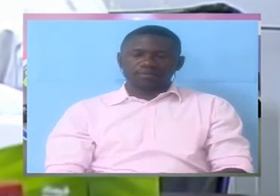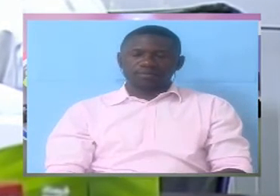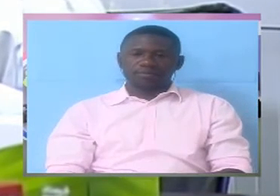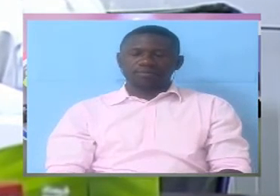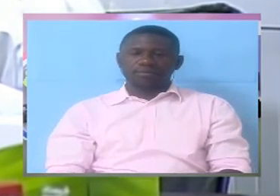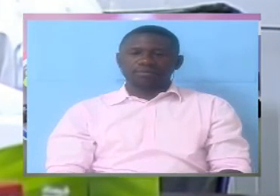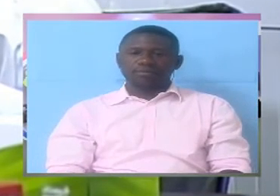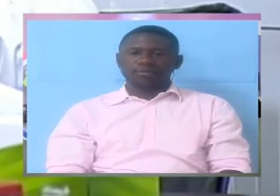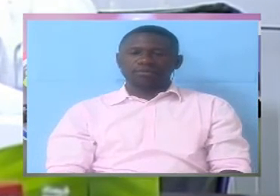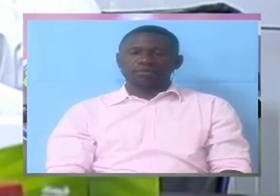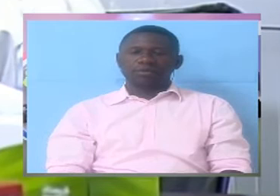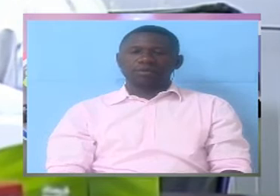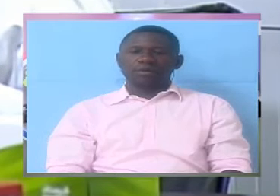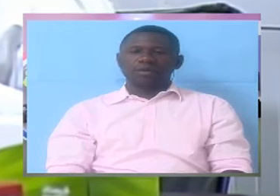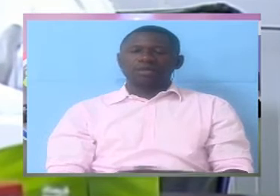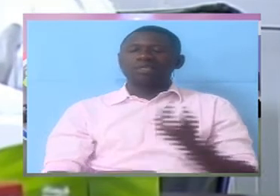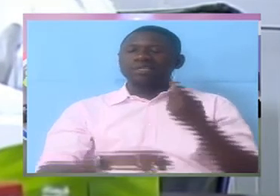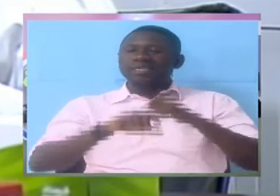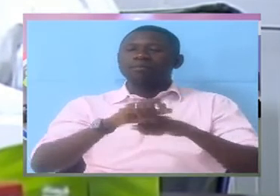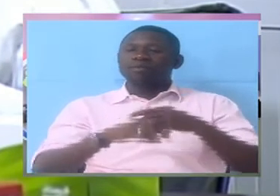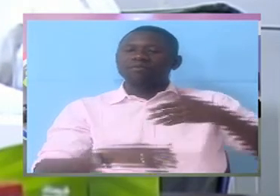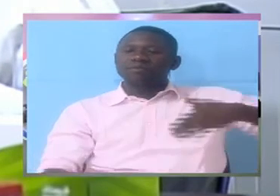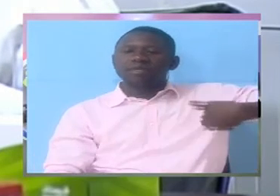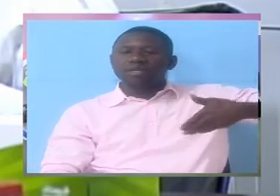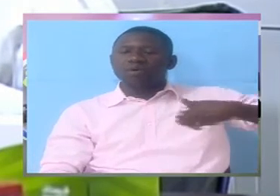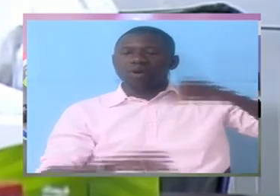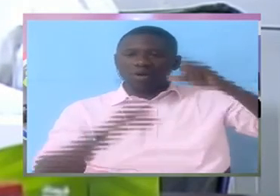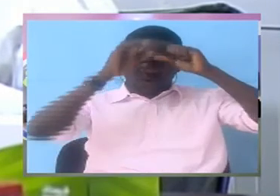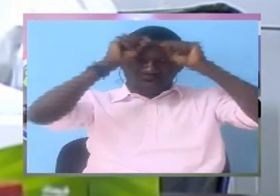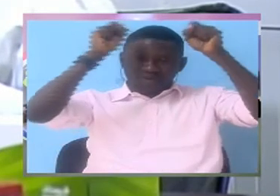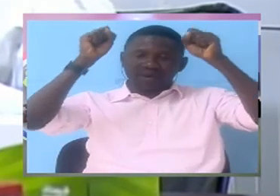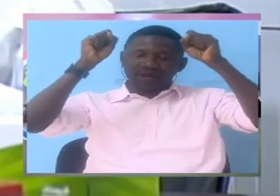During Sadada's regime, Sadada la Mansakunda Tilo,